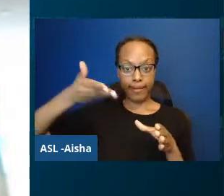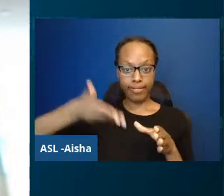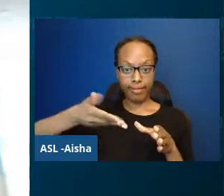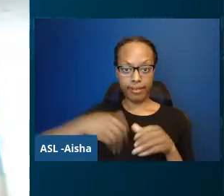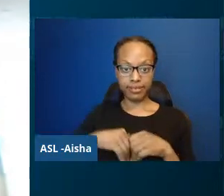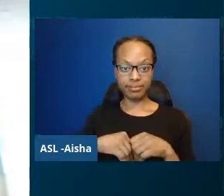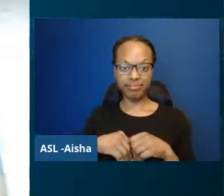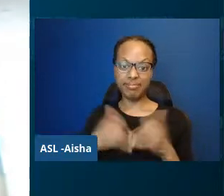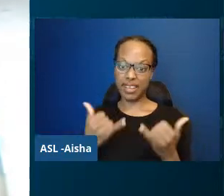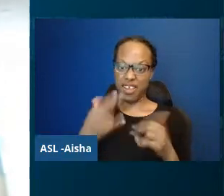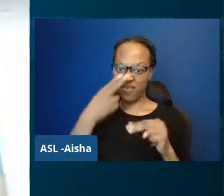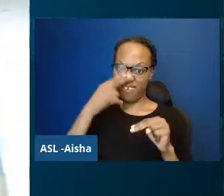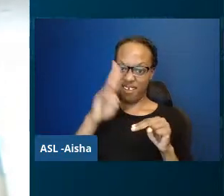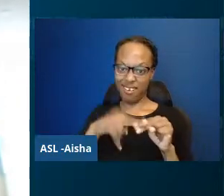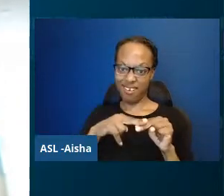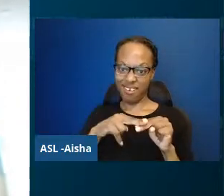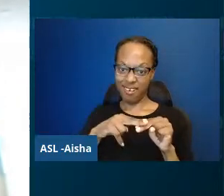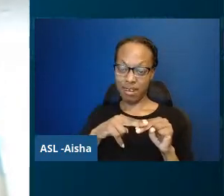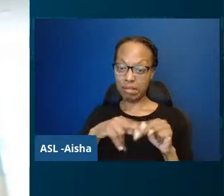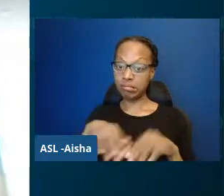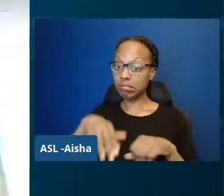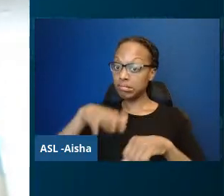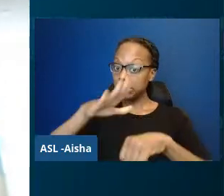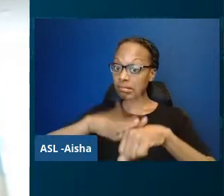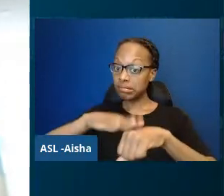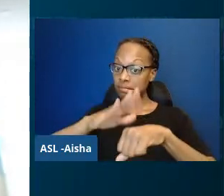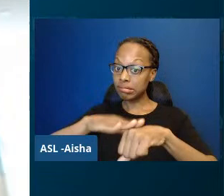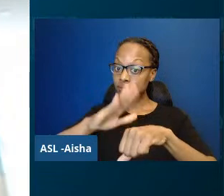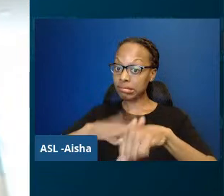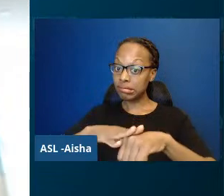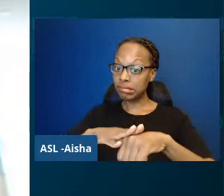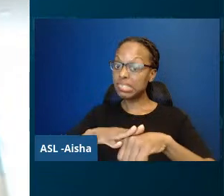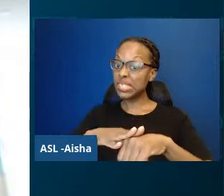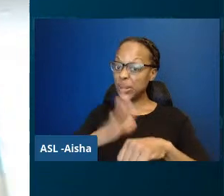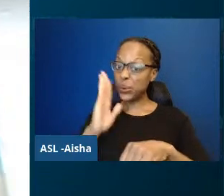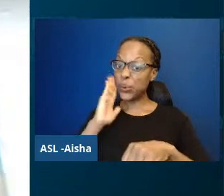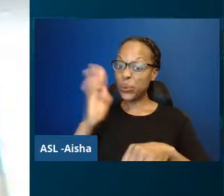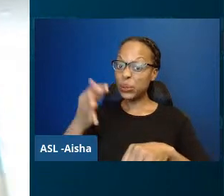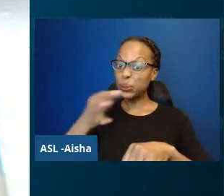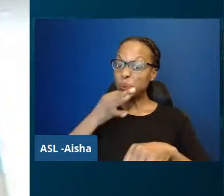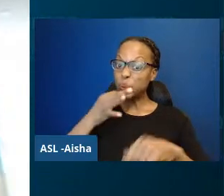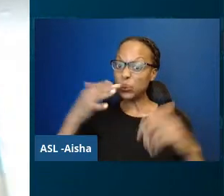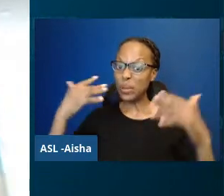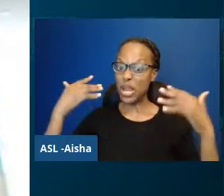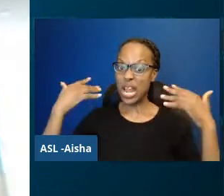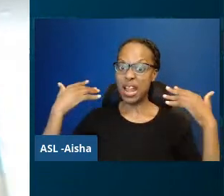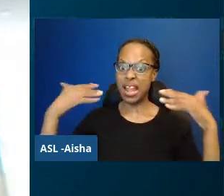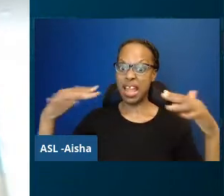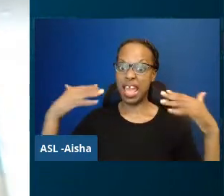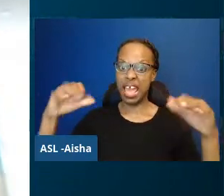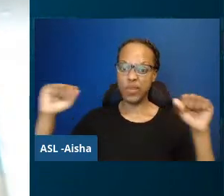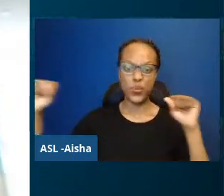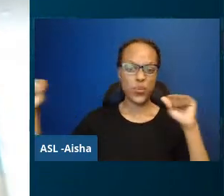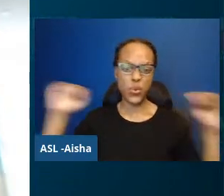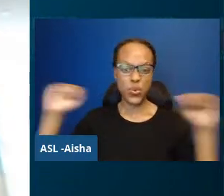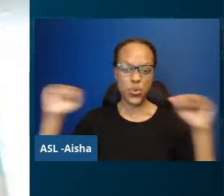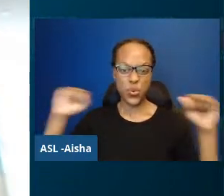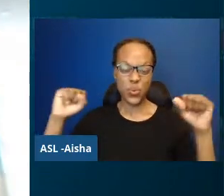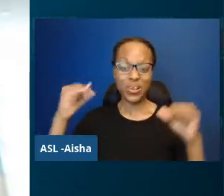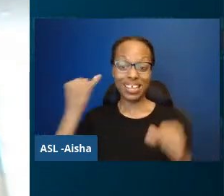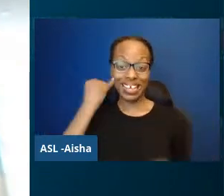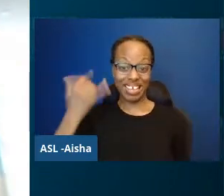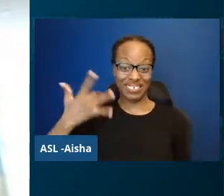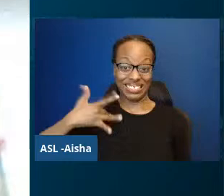little warning. It's about to get kind of loud. So if you're sensitive to noise or sensitive